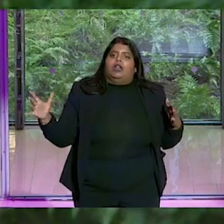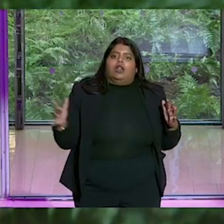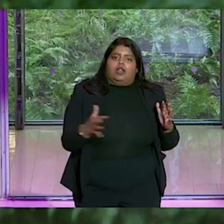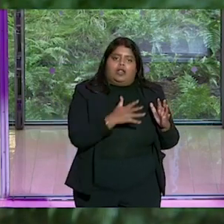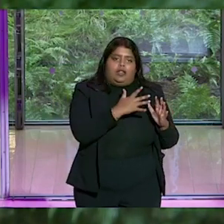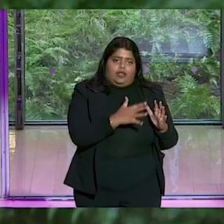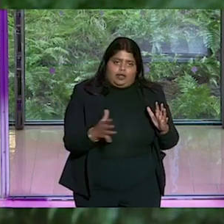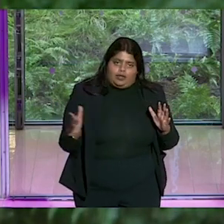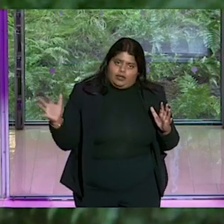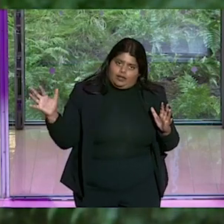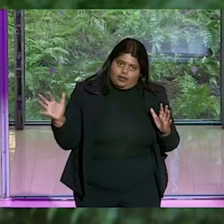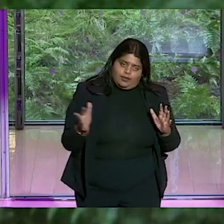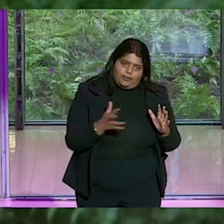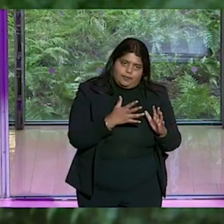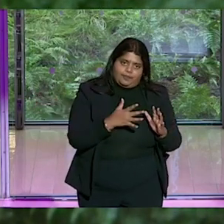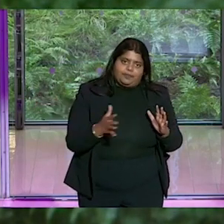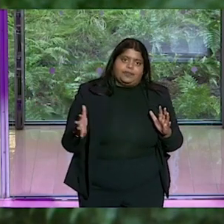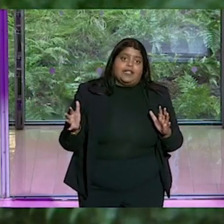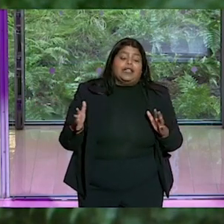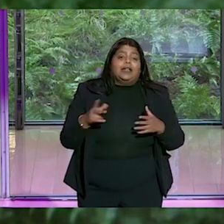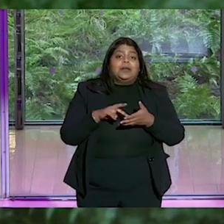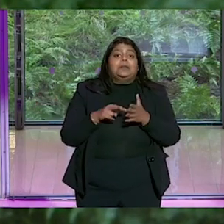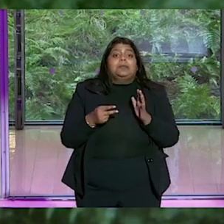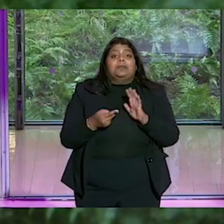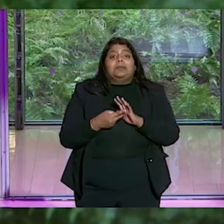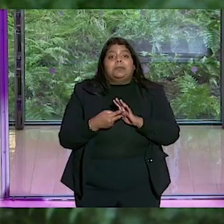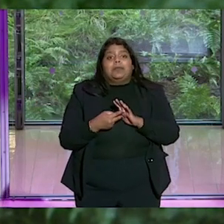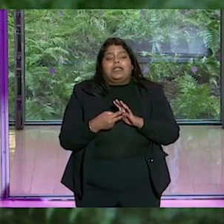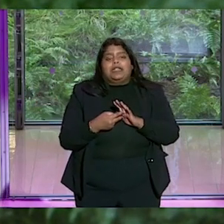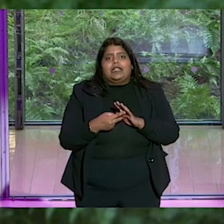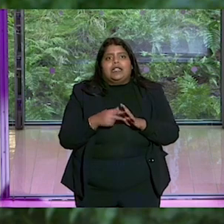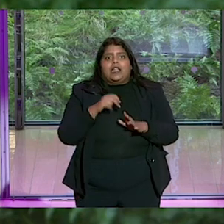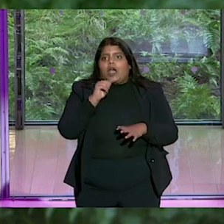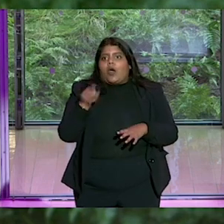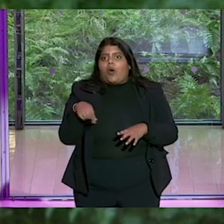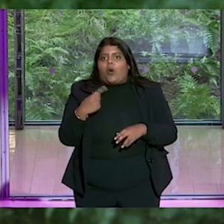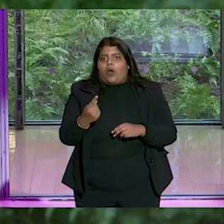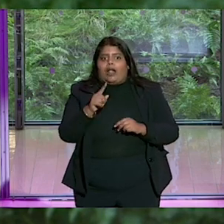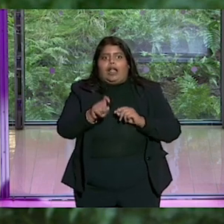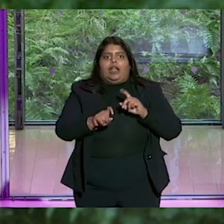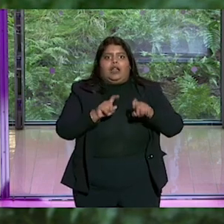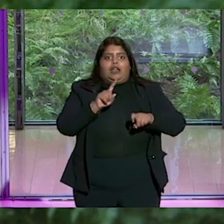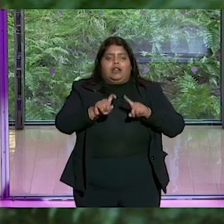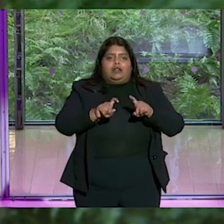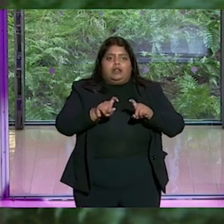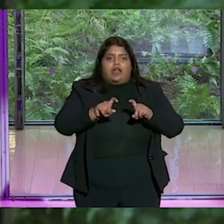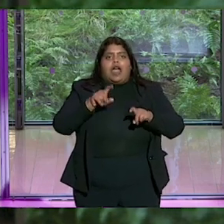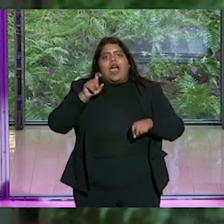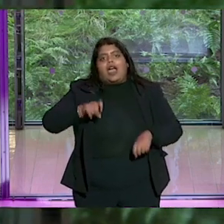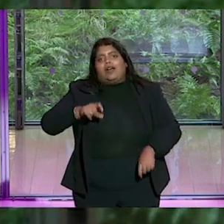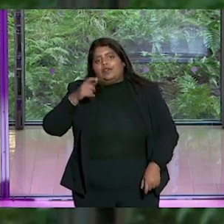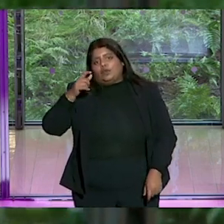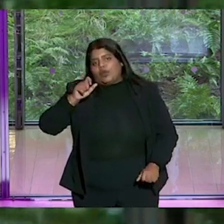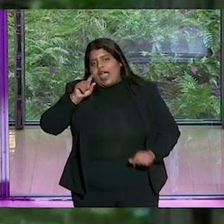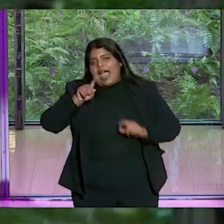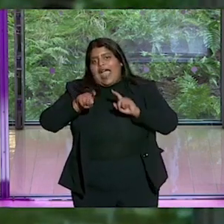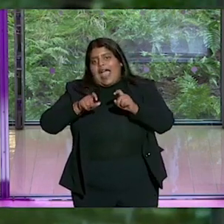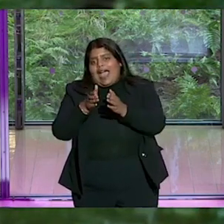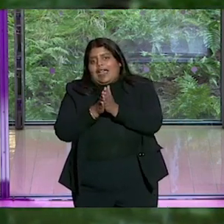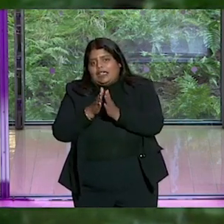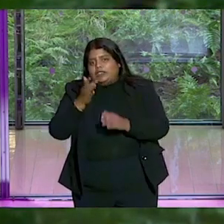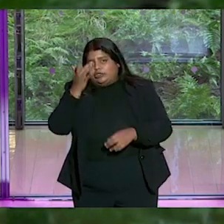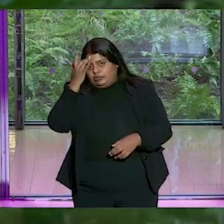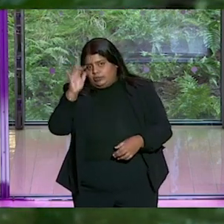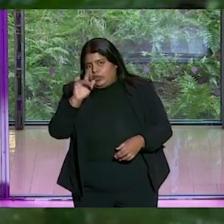The key is not just asking questions, it's asking smart questions. You can think of this as the salt, fat,